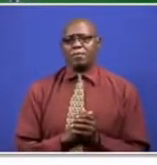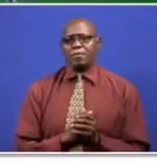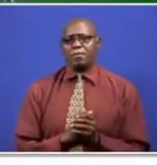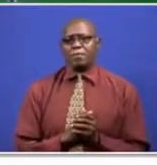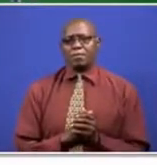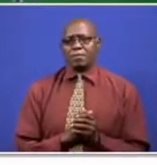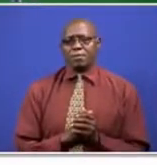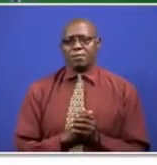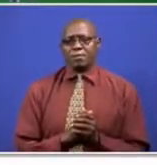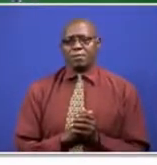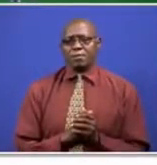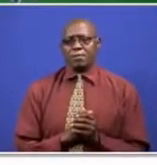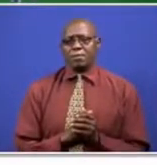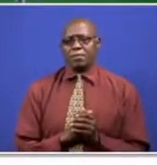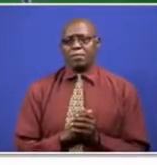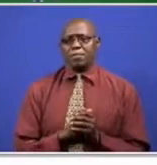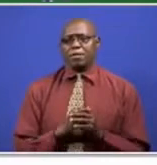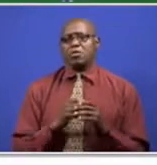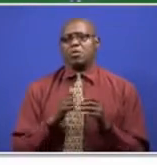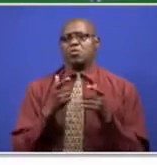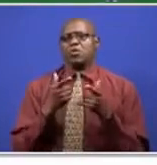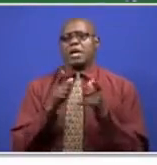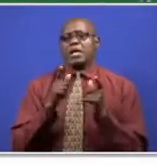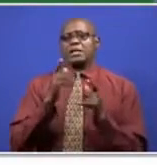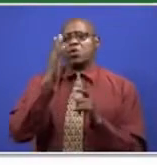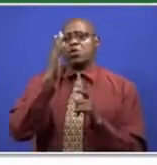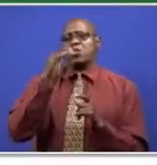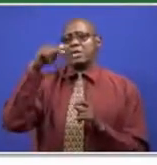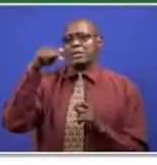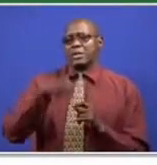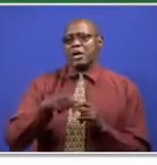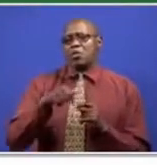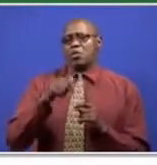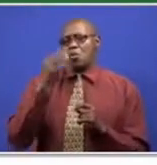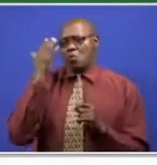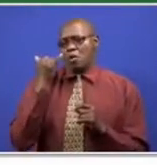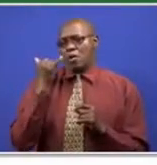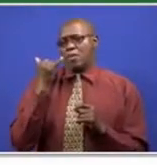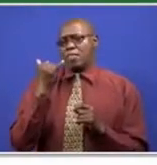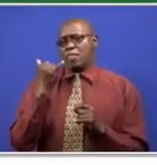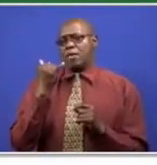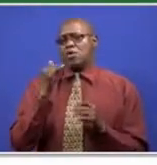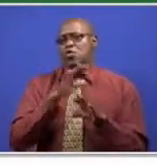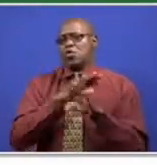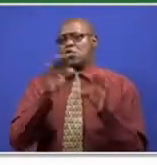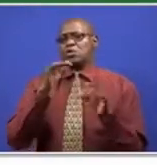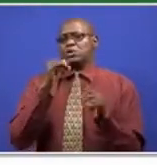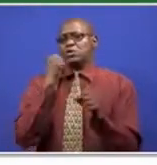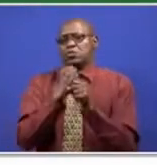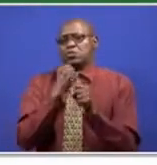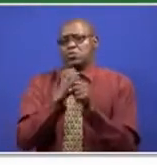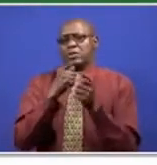not going to do that which he intends to use to make the right choices.